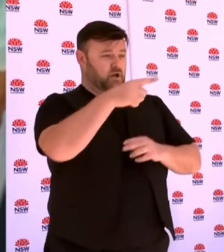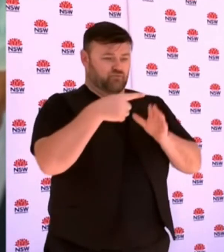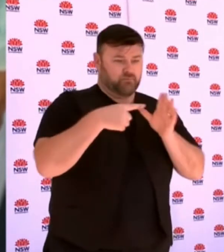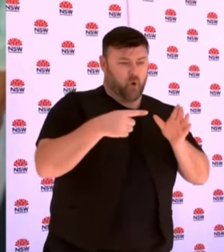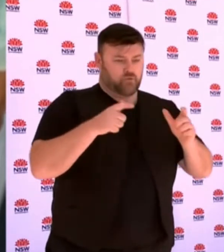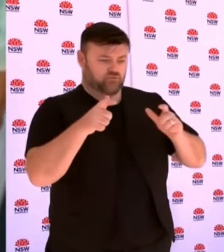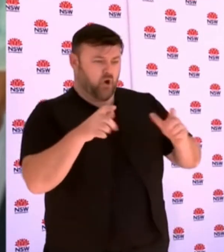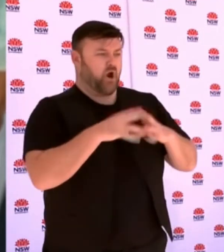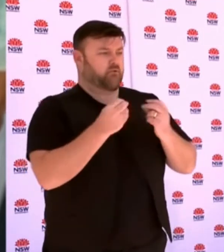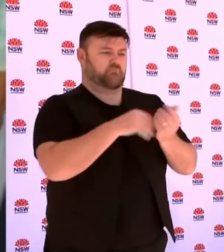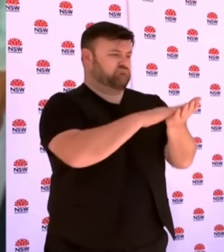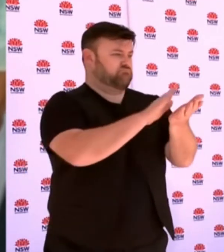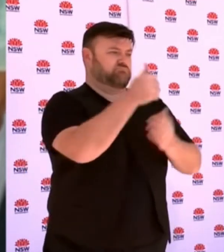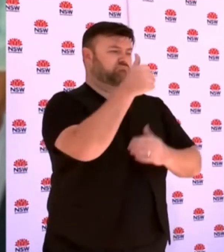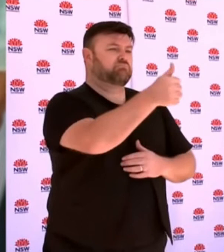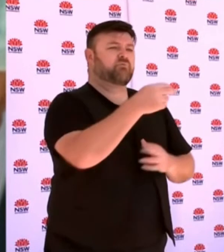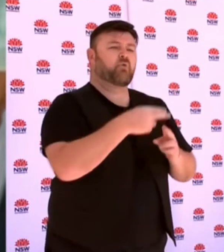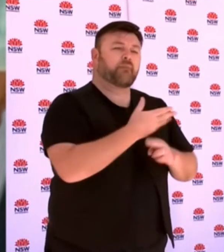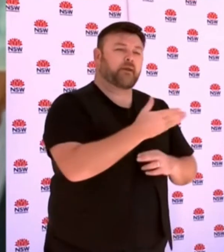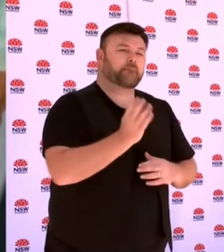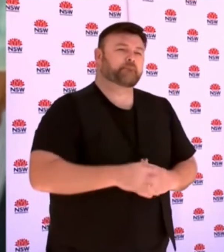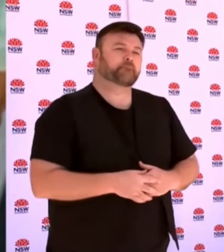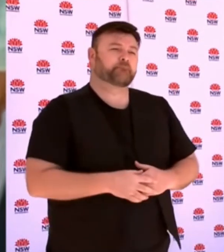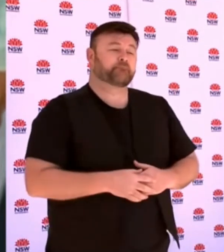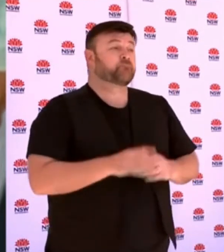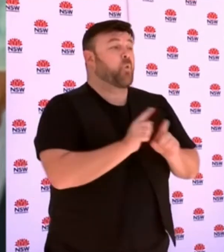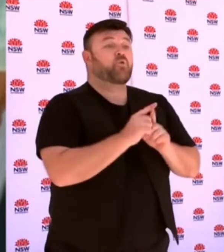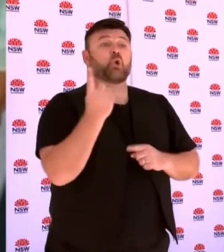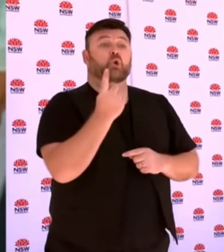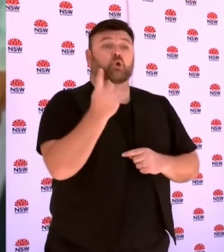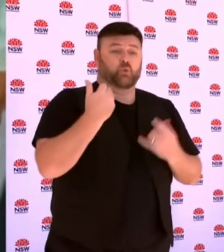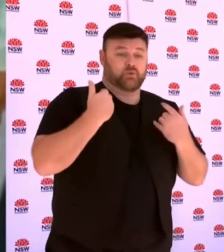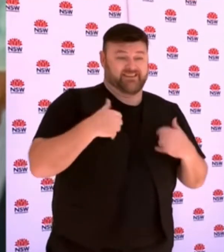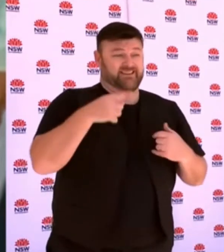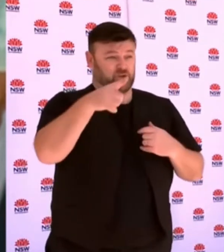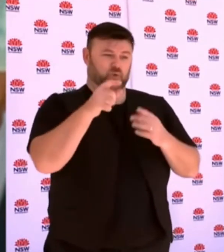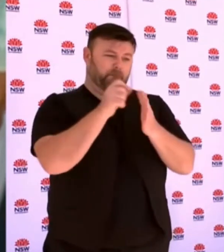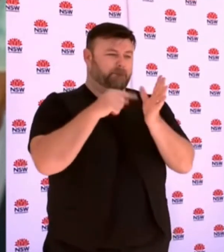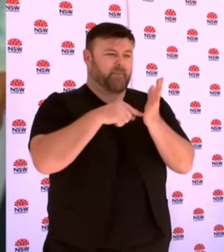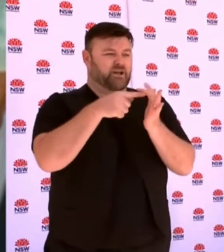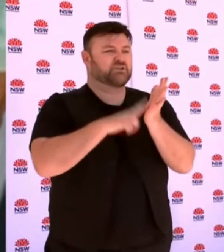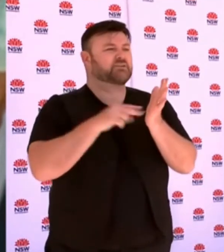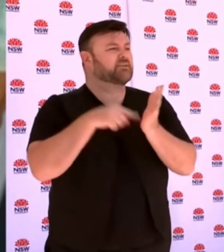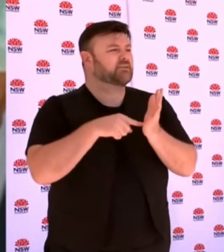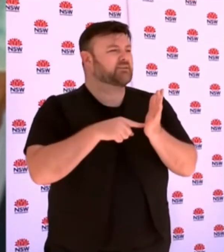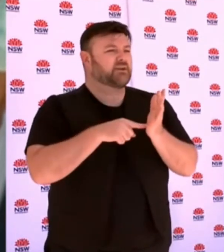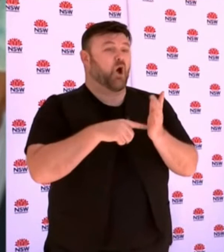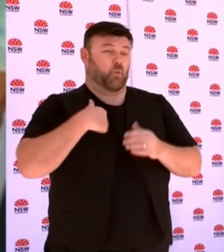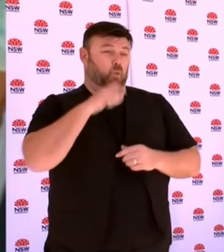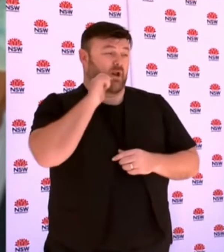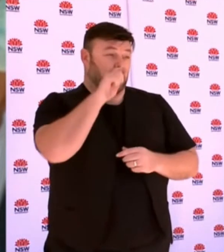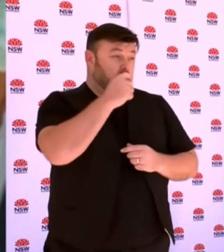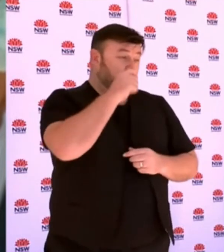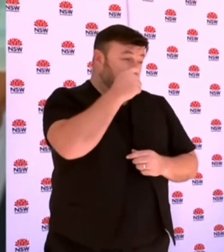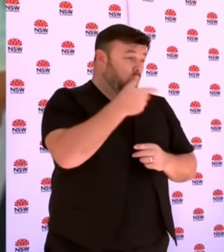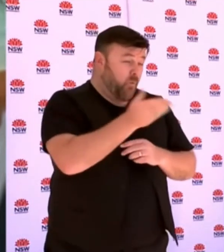comprehensively, and I just want to extend my gratitude to them, but also to the patients, because we will be swabbing the patients very frequently. We're not out of the